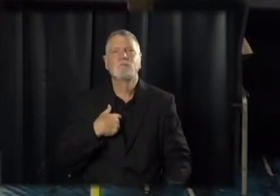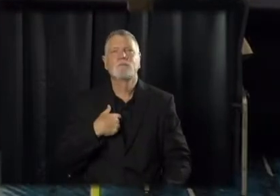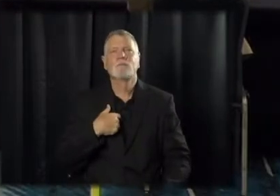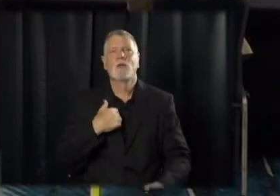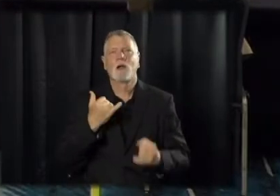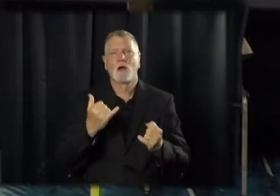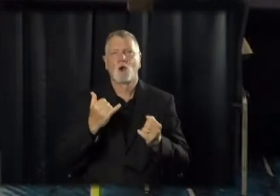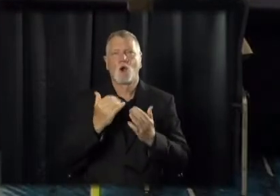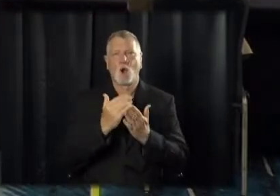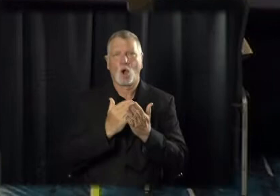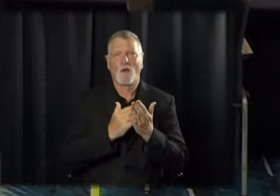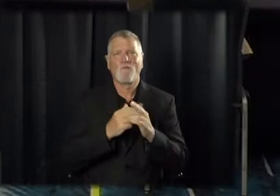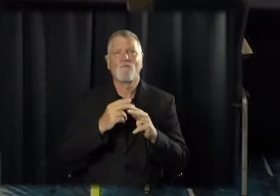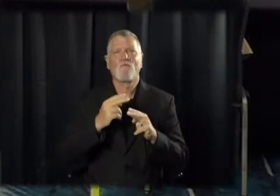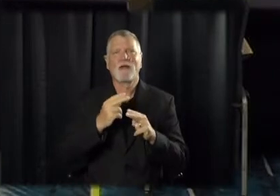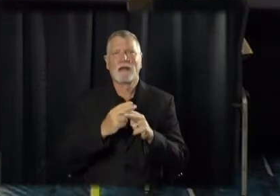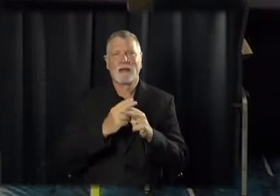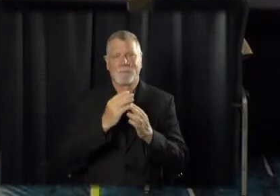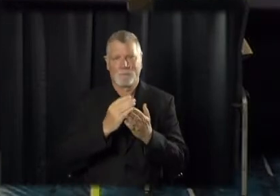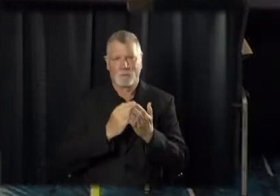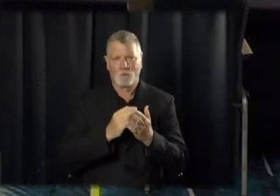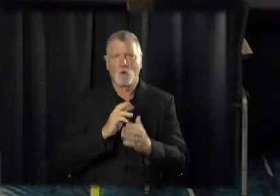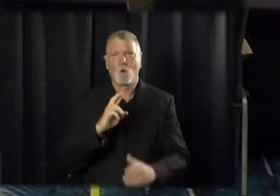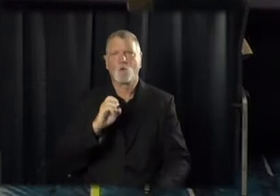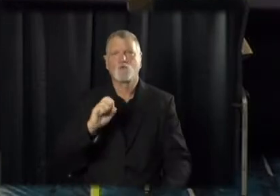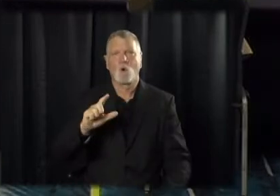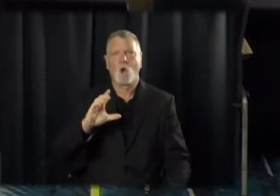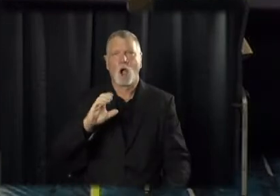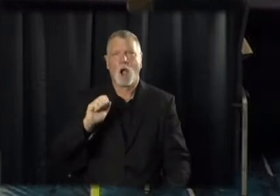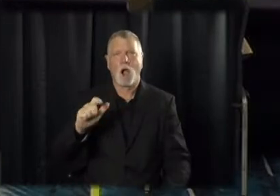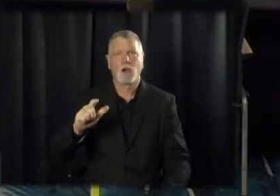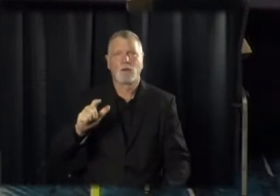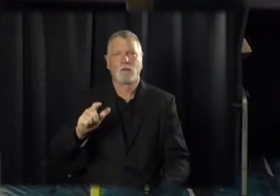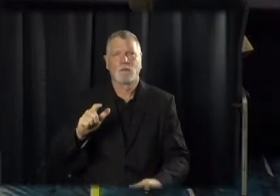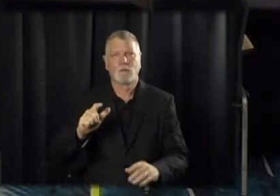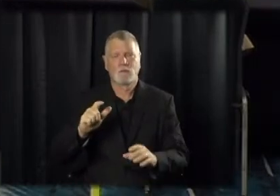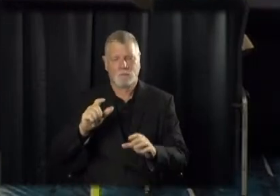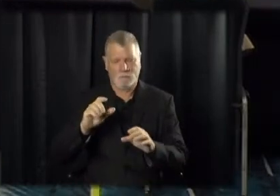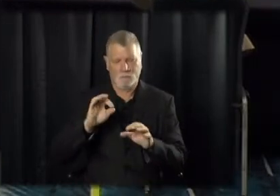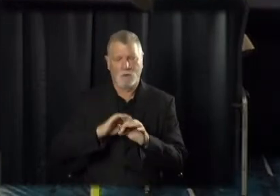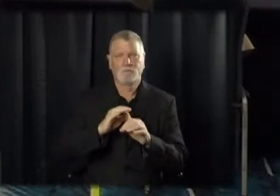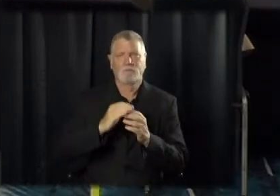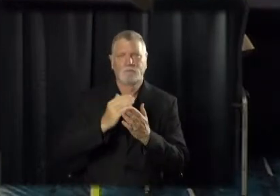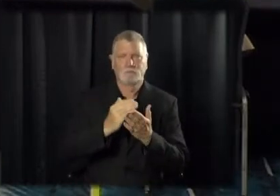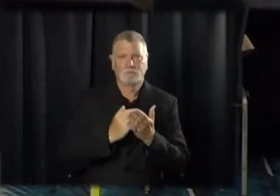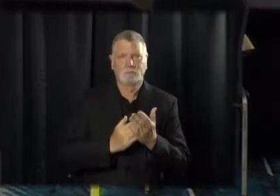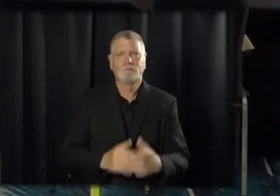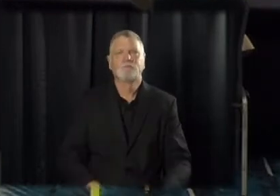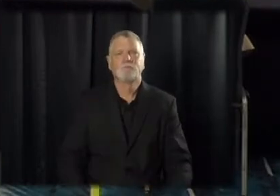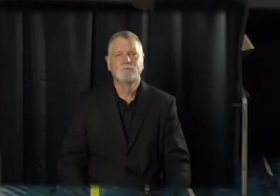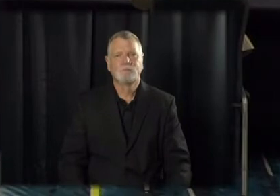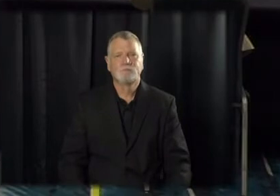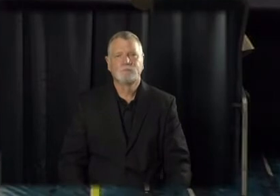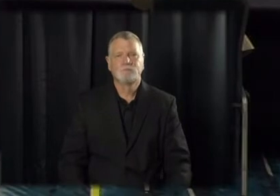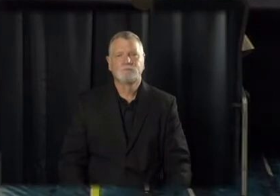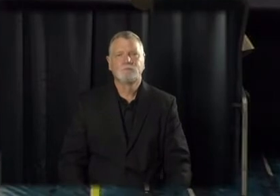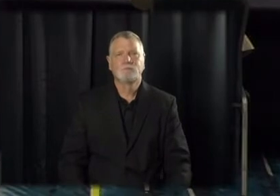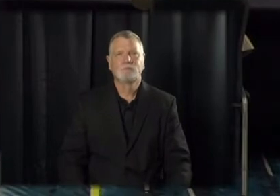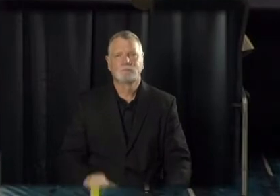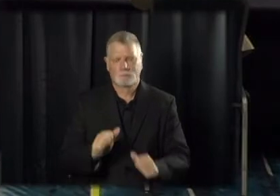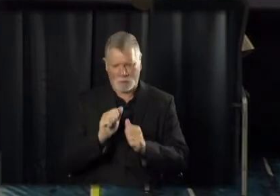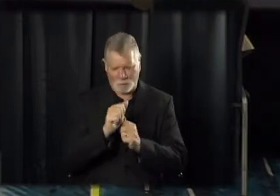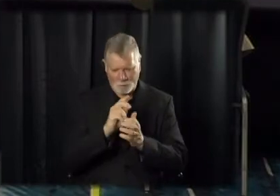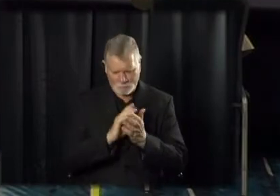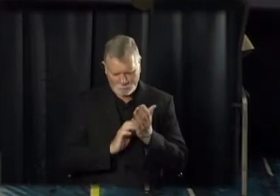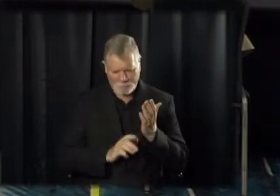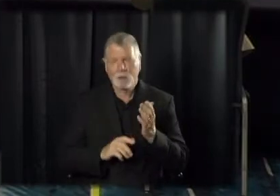vote? Sure, if you would like a roll call. I was going to do it. I'll get everybody in alphabetical order.